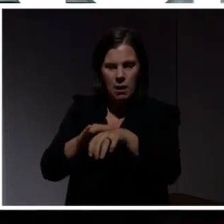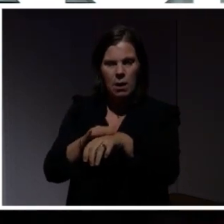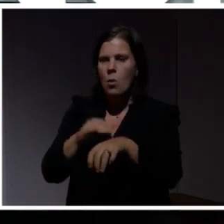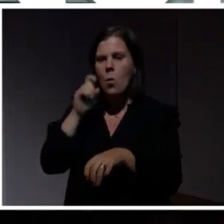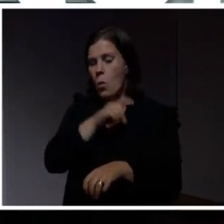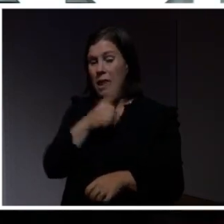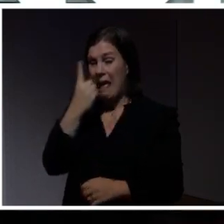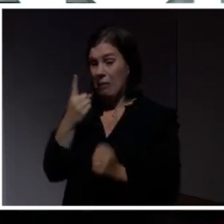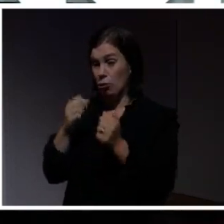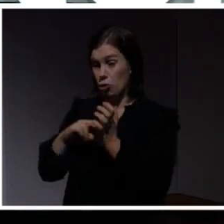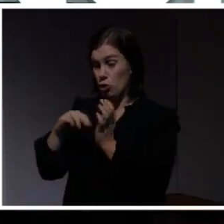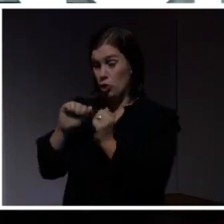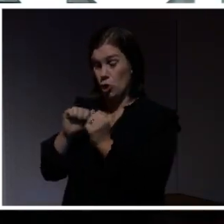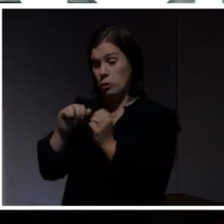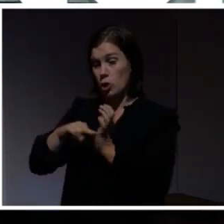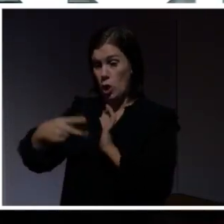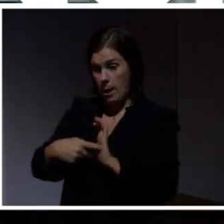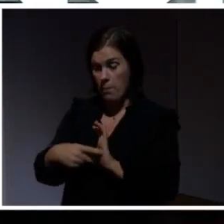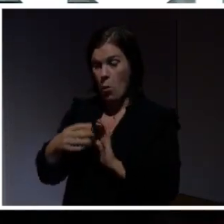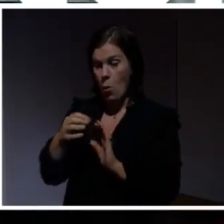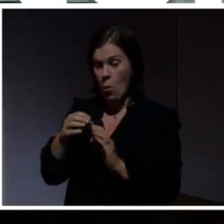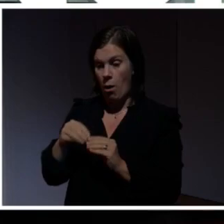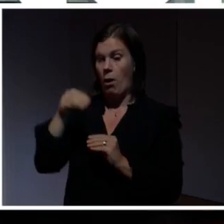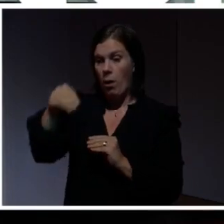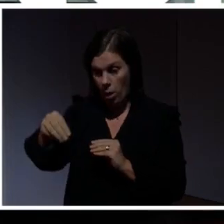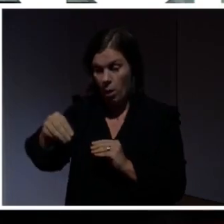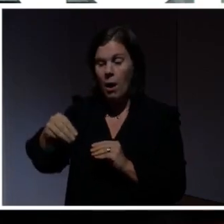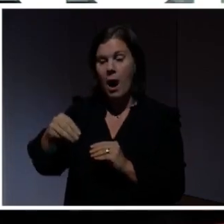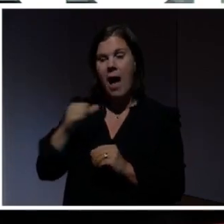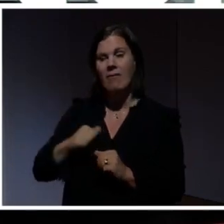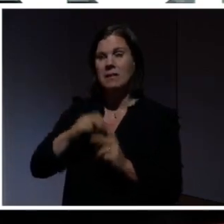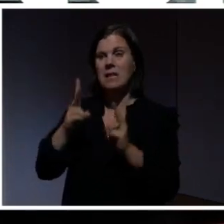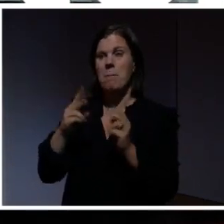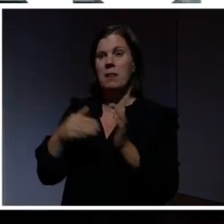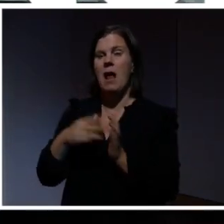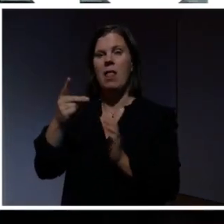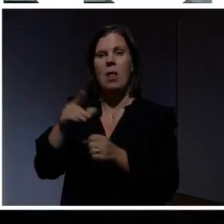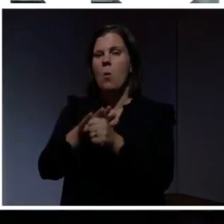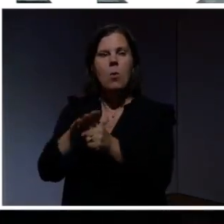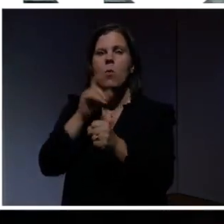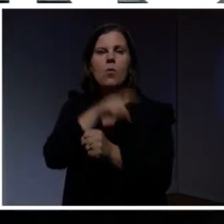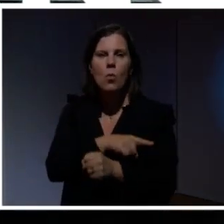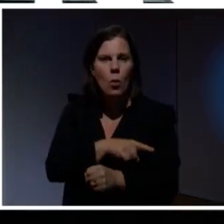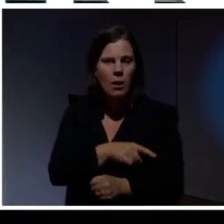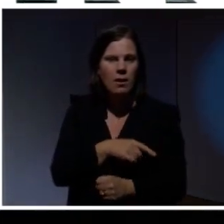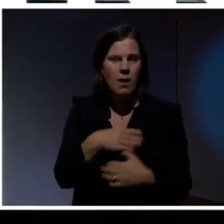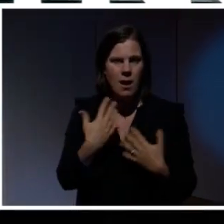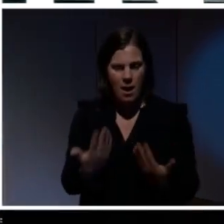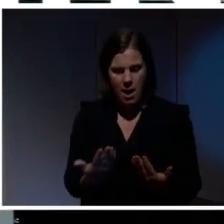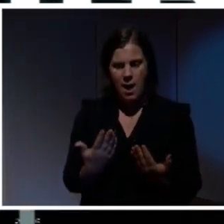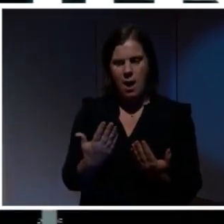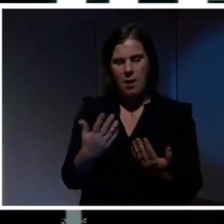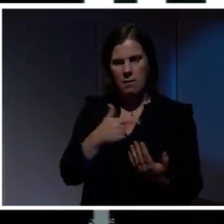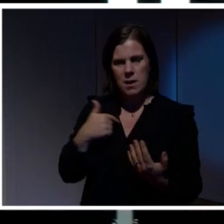an AI system and move it around anywhere and expect it to work. So this is also a challenge about interoperability,